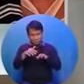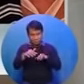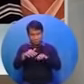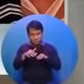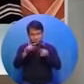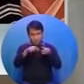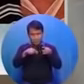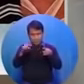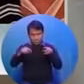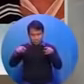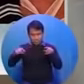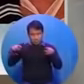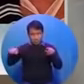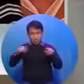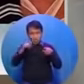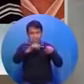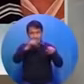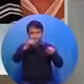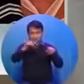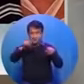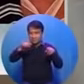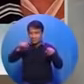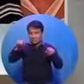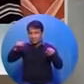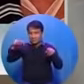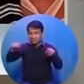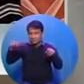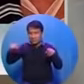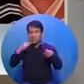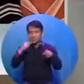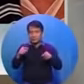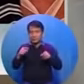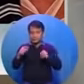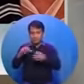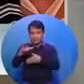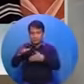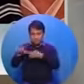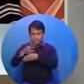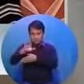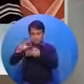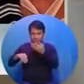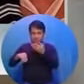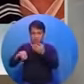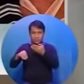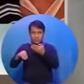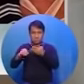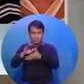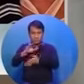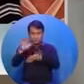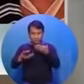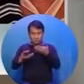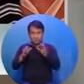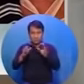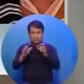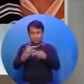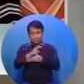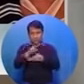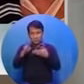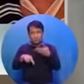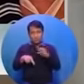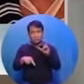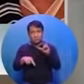algorithms resulted in significant numerical scores that support a conclusion of